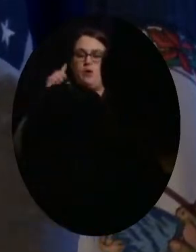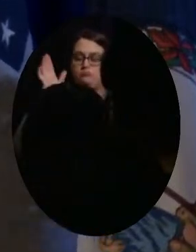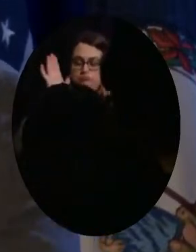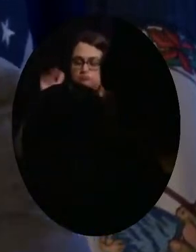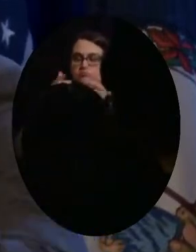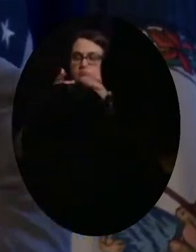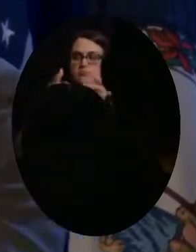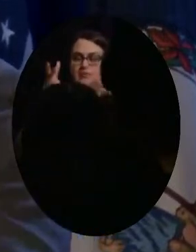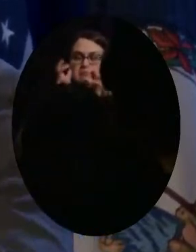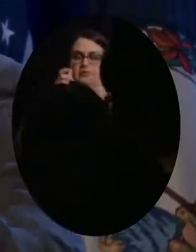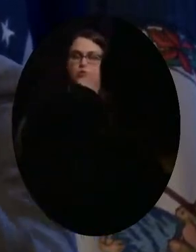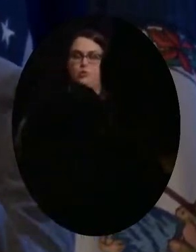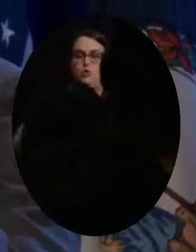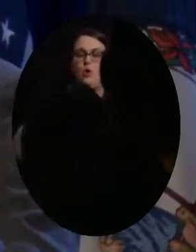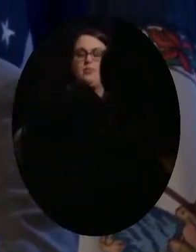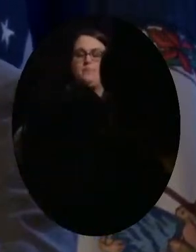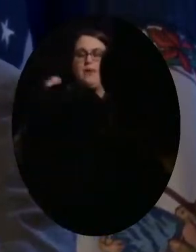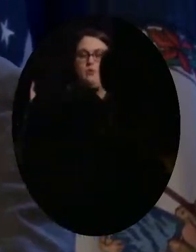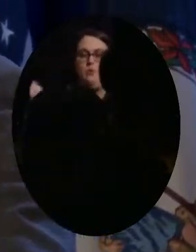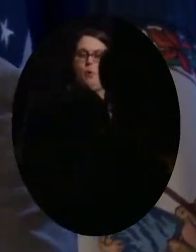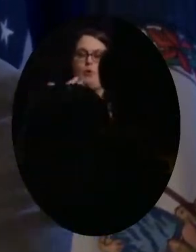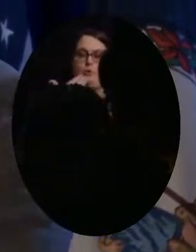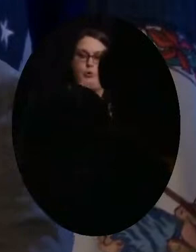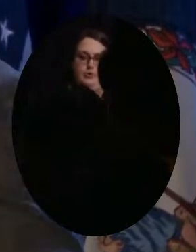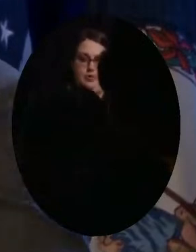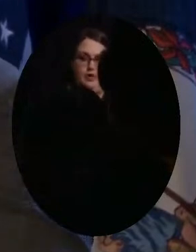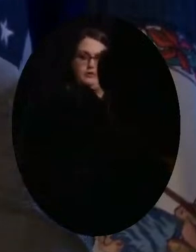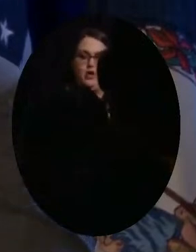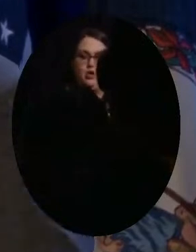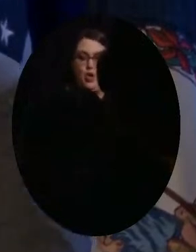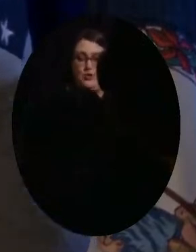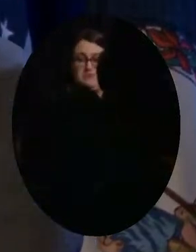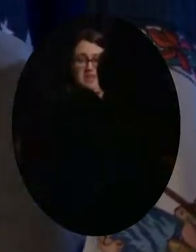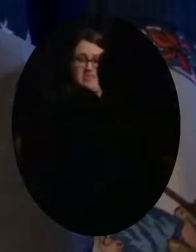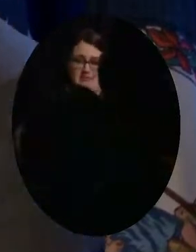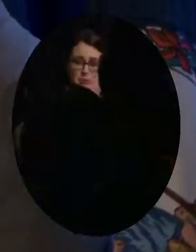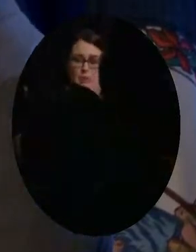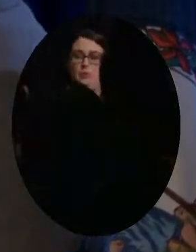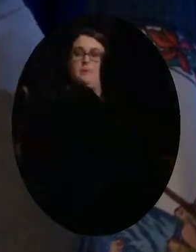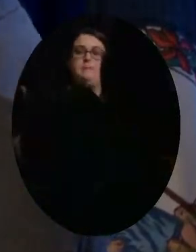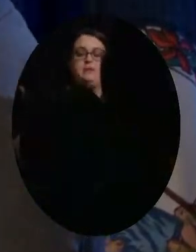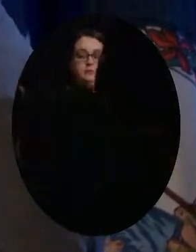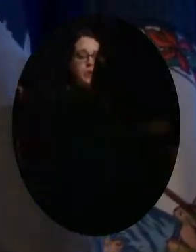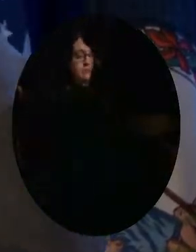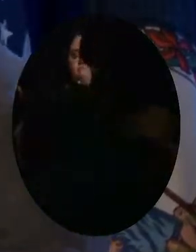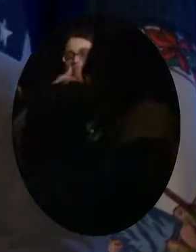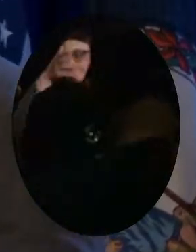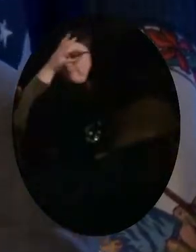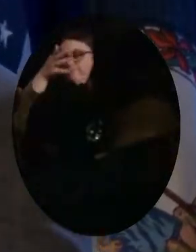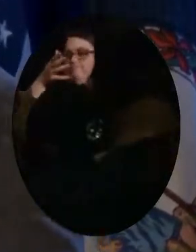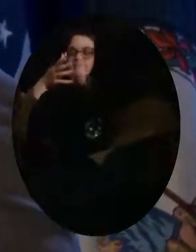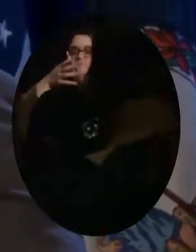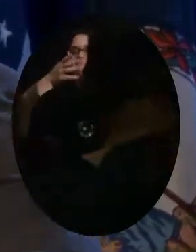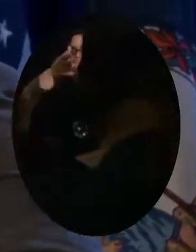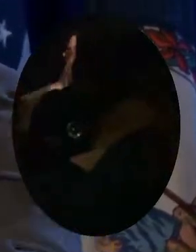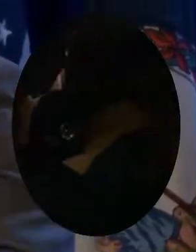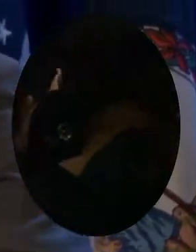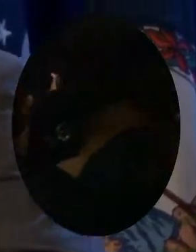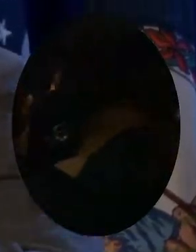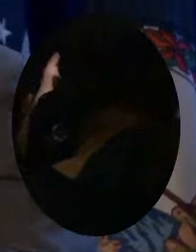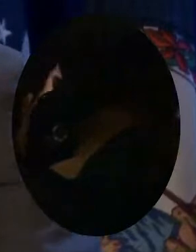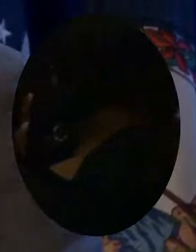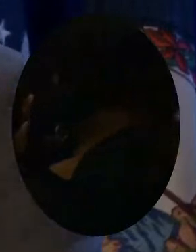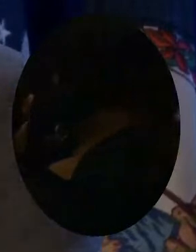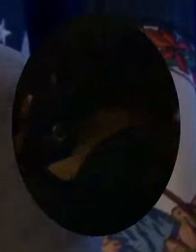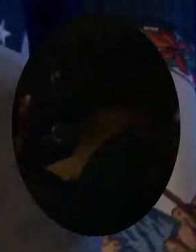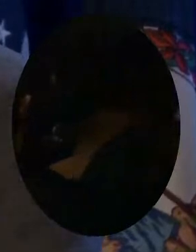unto the Lord who has created all things good and called nothing unclean. Let us pray. Father God, we thank you for this day. You are the mother